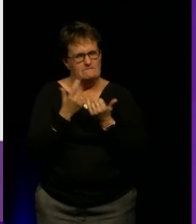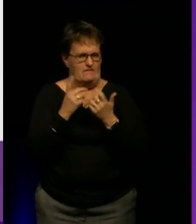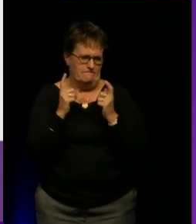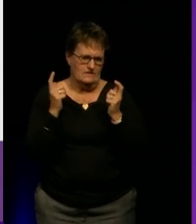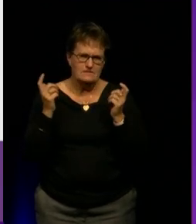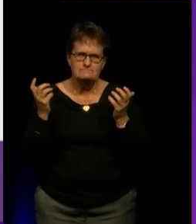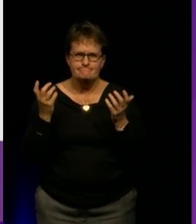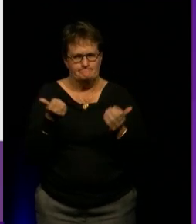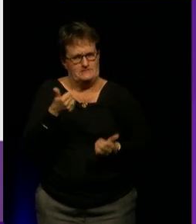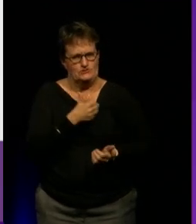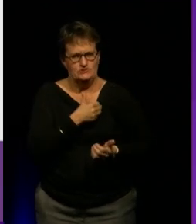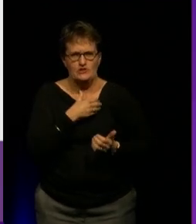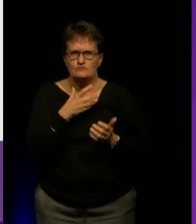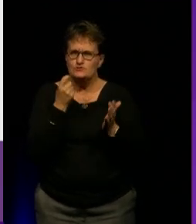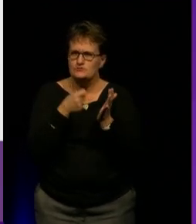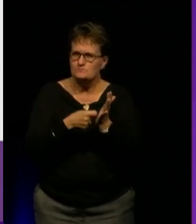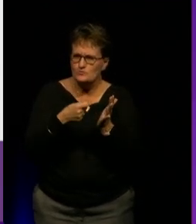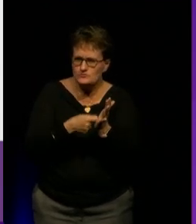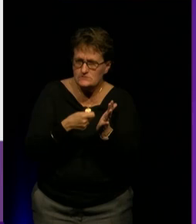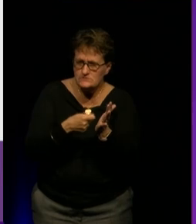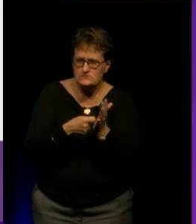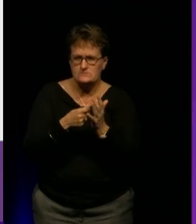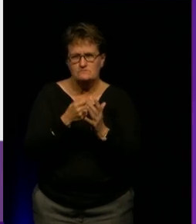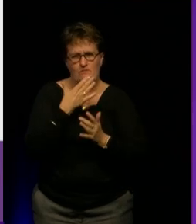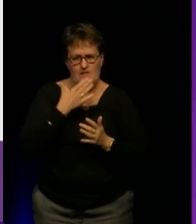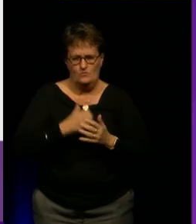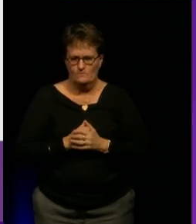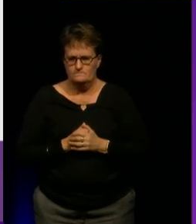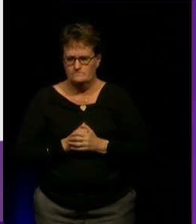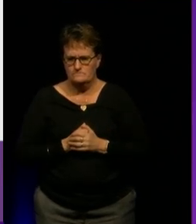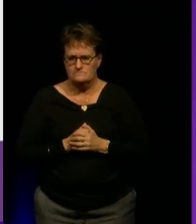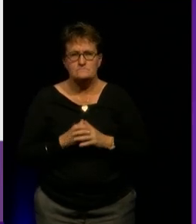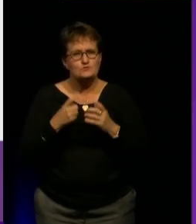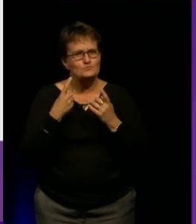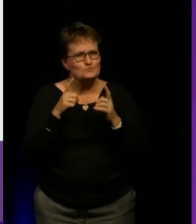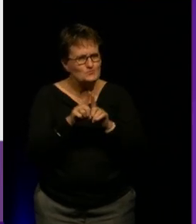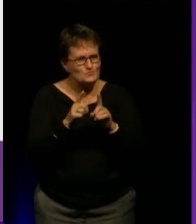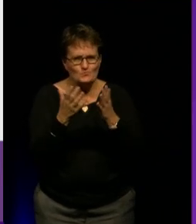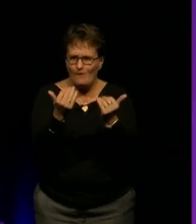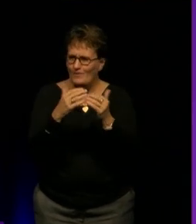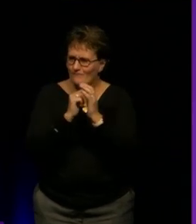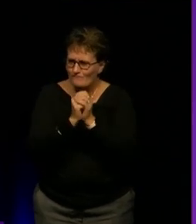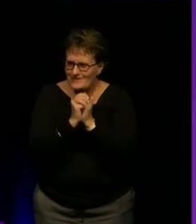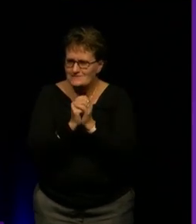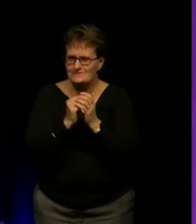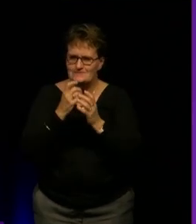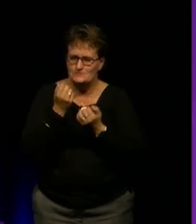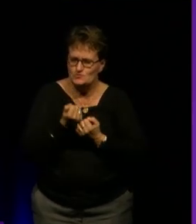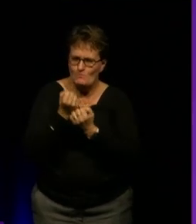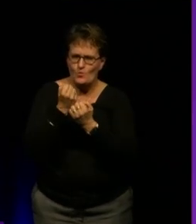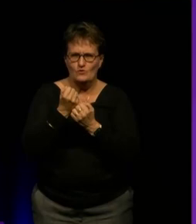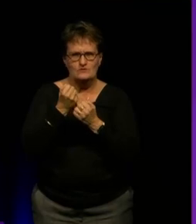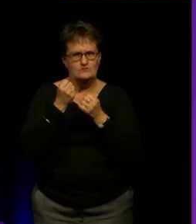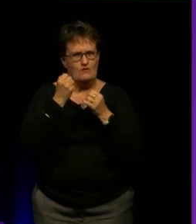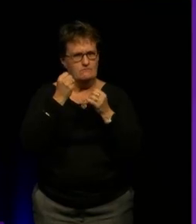7, Morgans, NAB, and RACQ. And also welcome to friends and supporters of State Library. It's terrific to